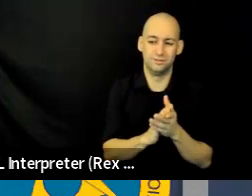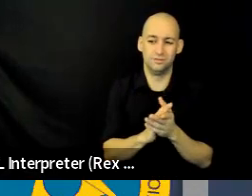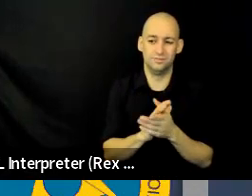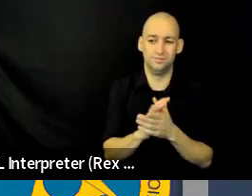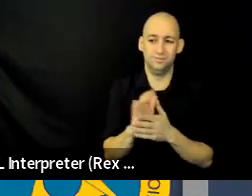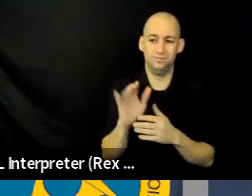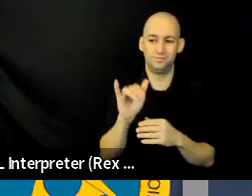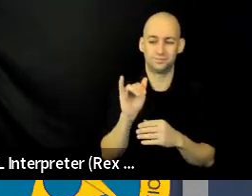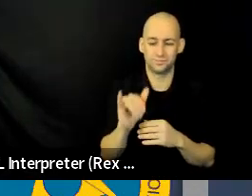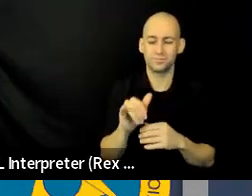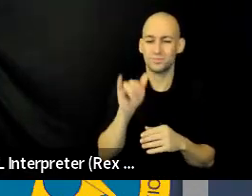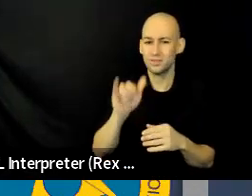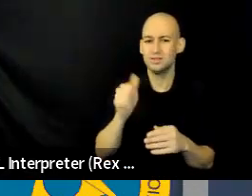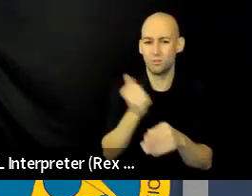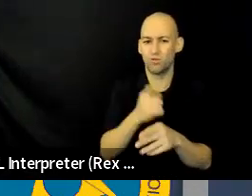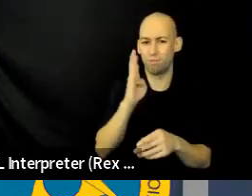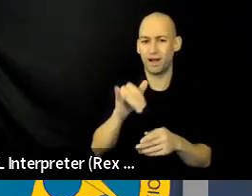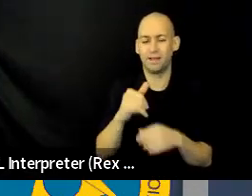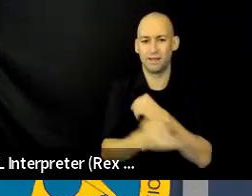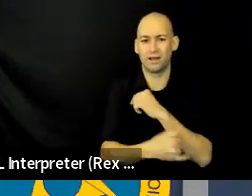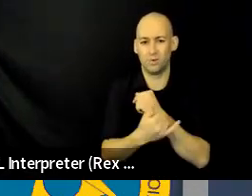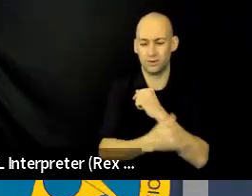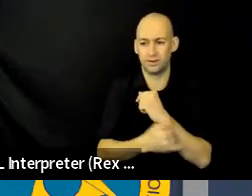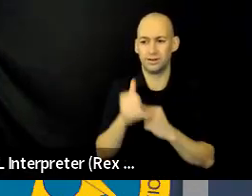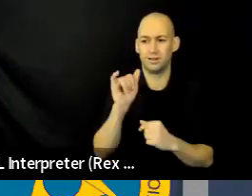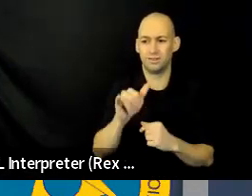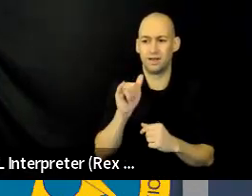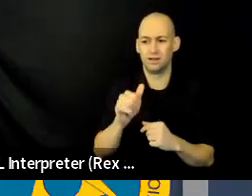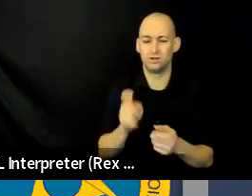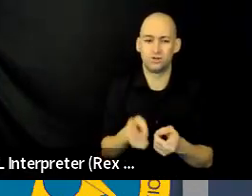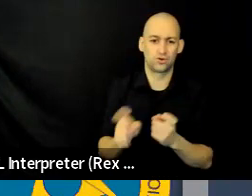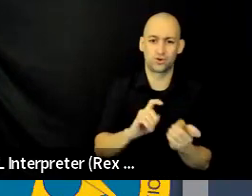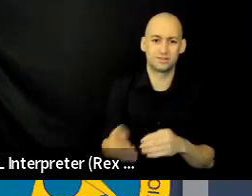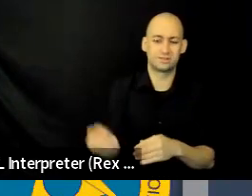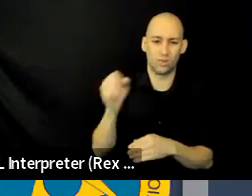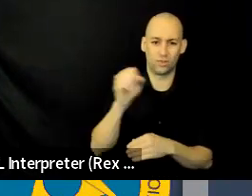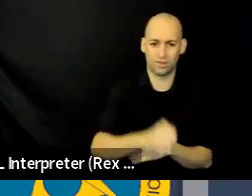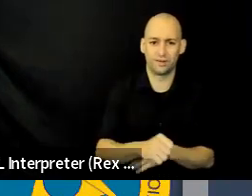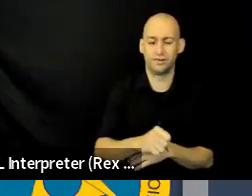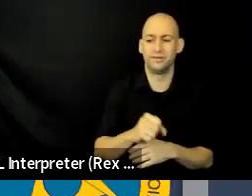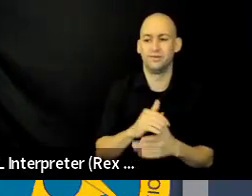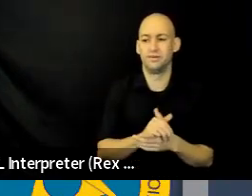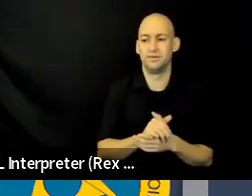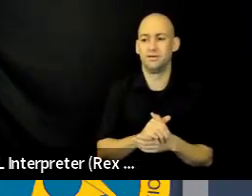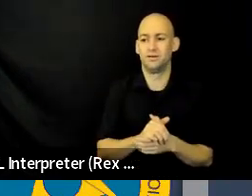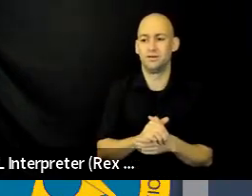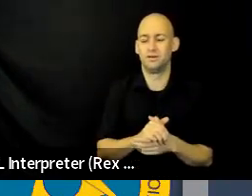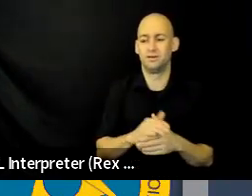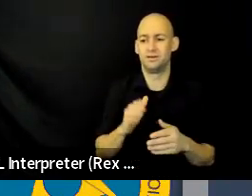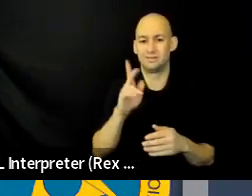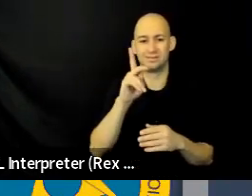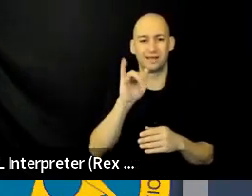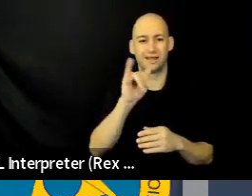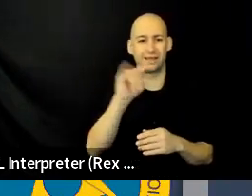been approved by the county that you have RVs turning southbound onto Wilsona Road in the other direction across, so it's kitty corner